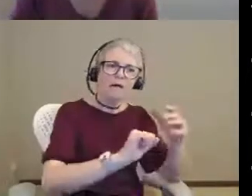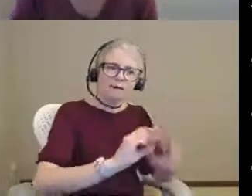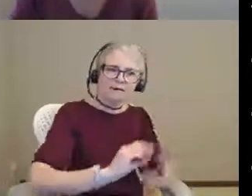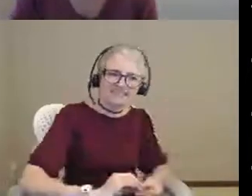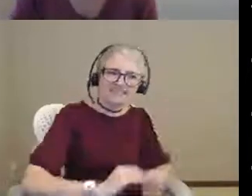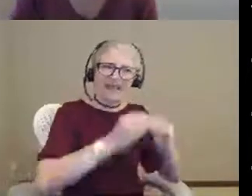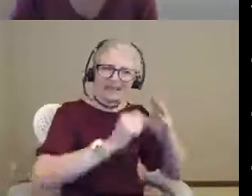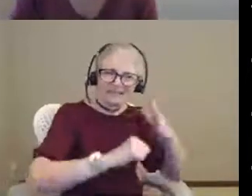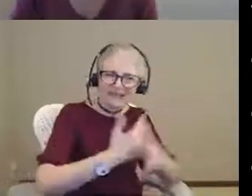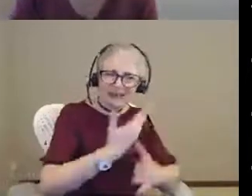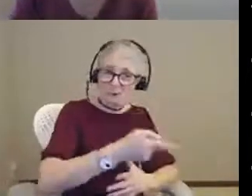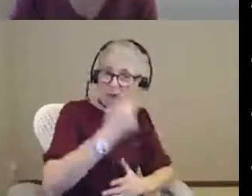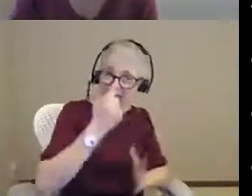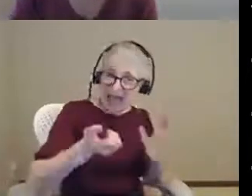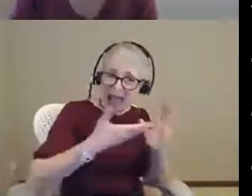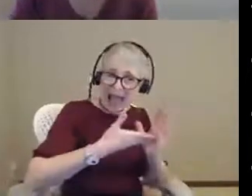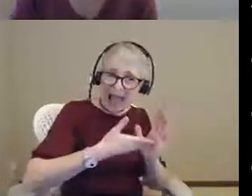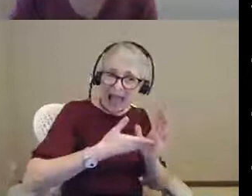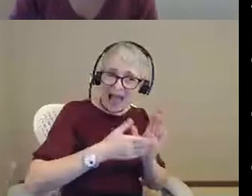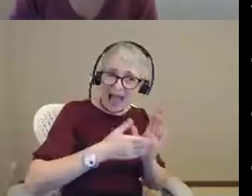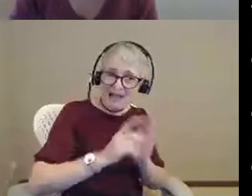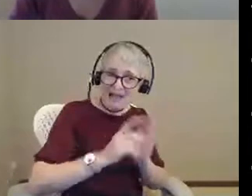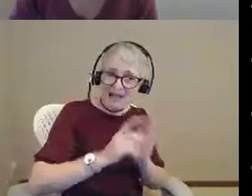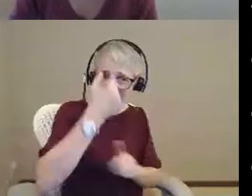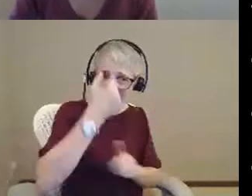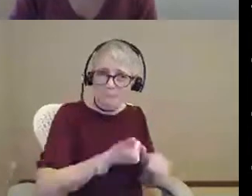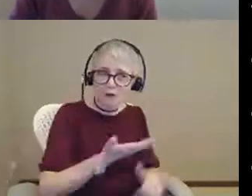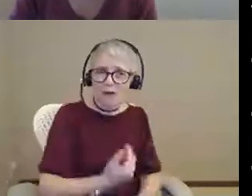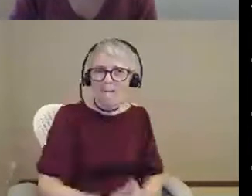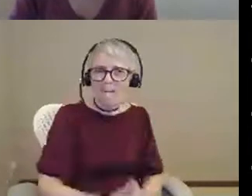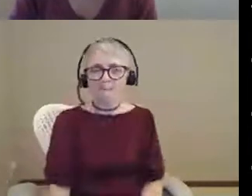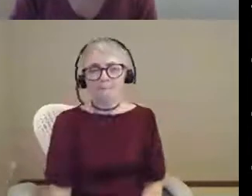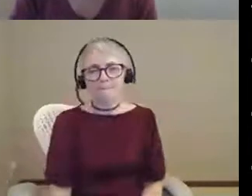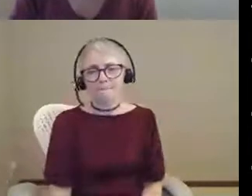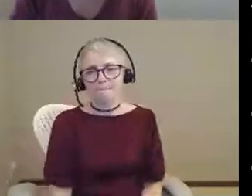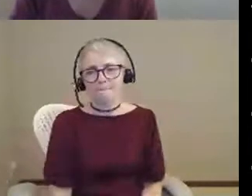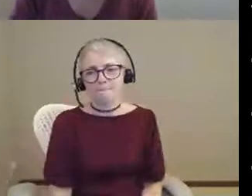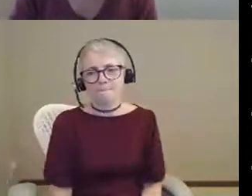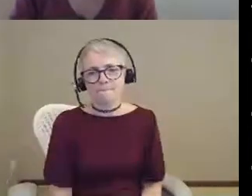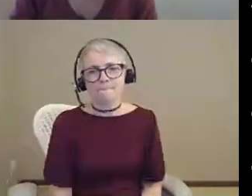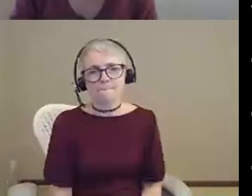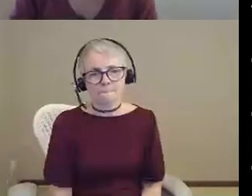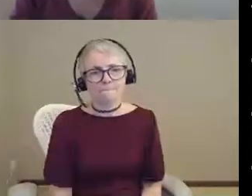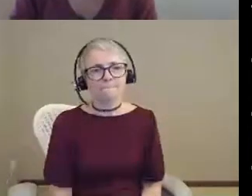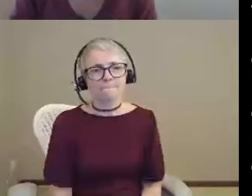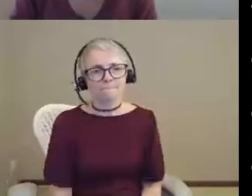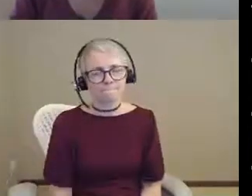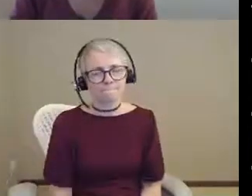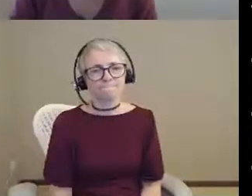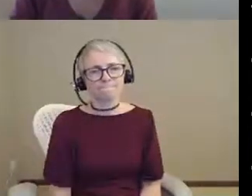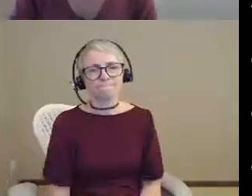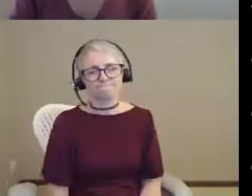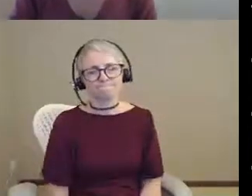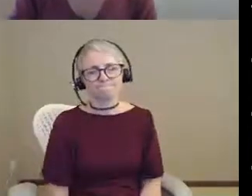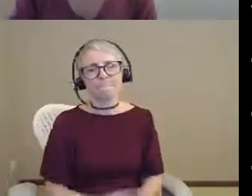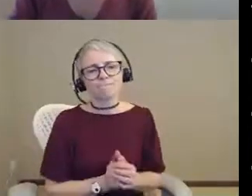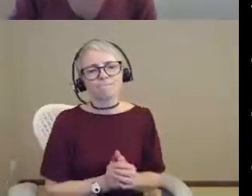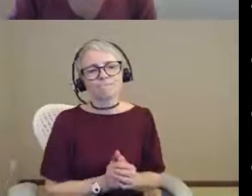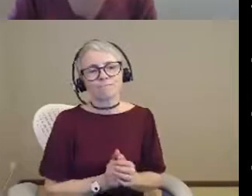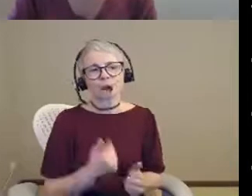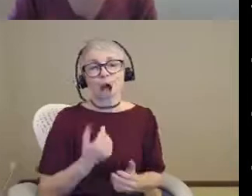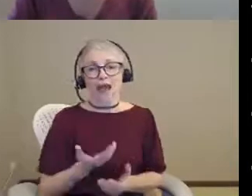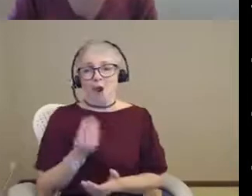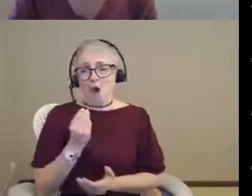anything that you can add to that you find very helpful? I learned accessibility on Lectora, and having